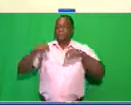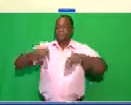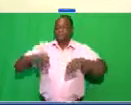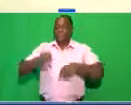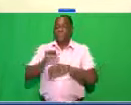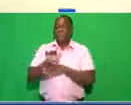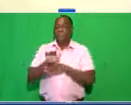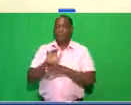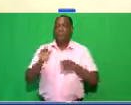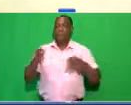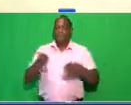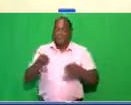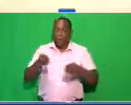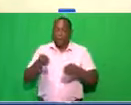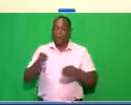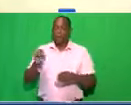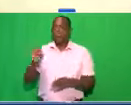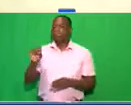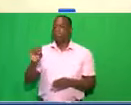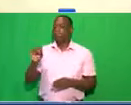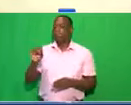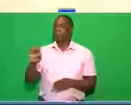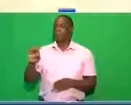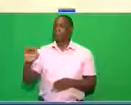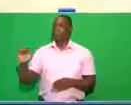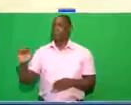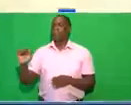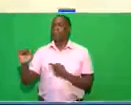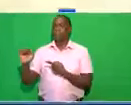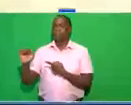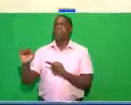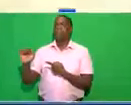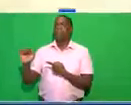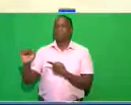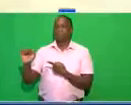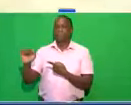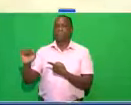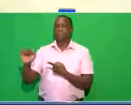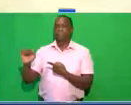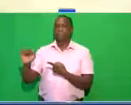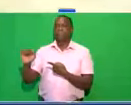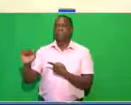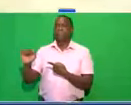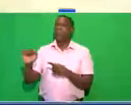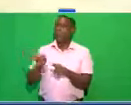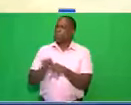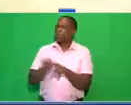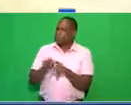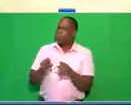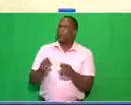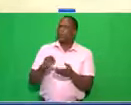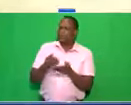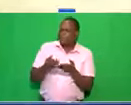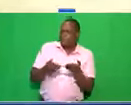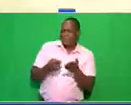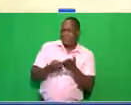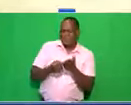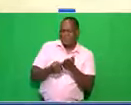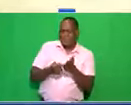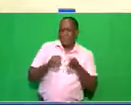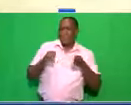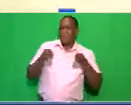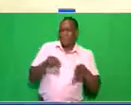on the SEA. We did have some input from about the Concordat as well. But we do have an opportunity now. I know